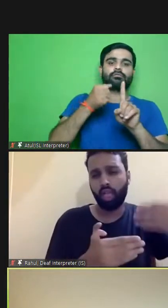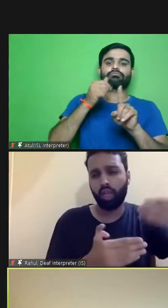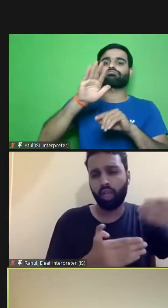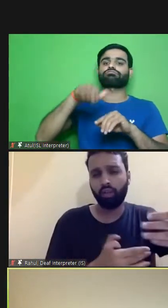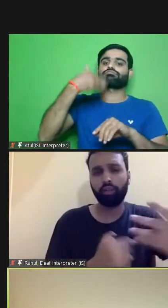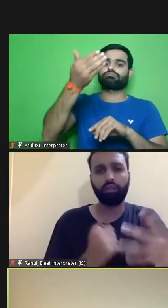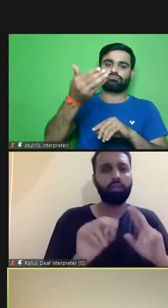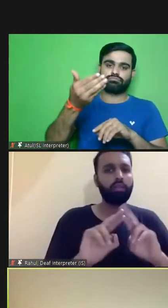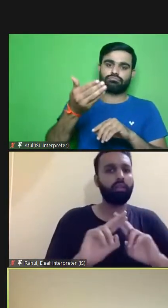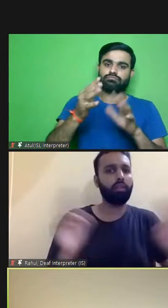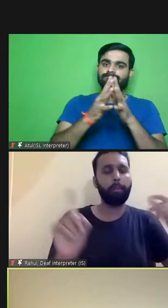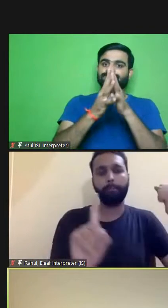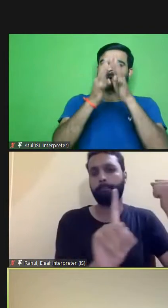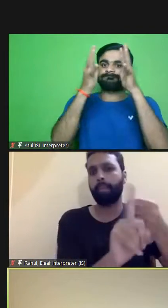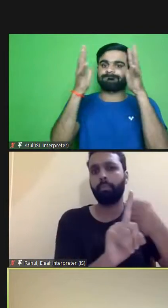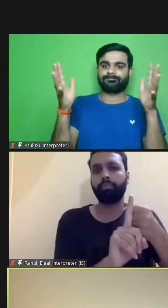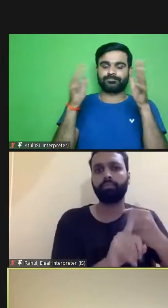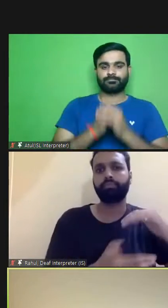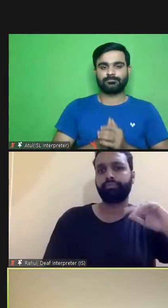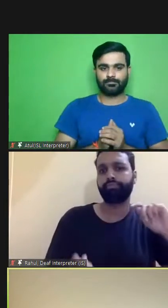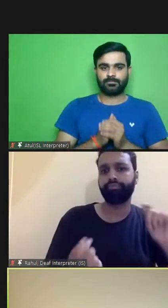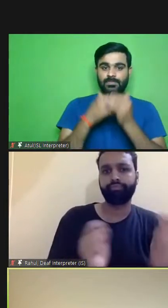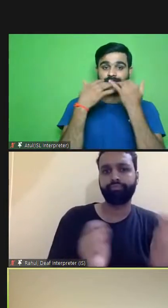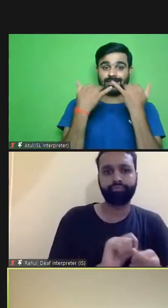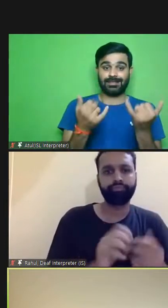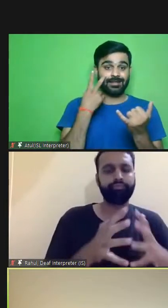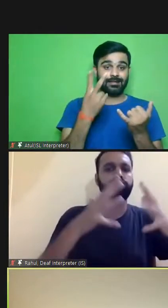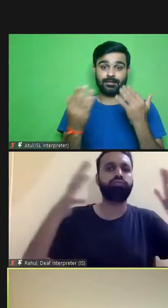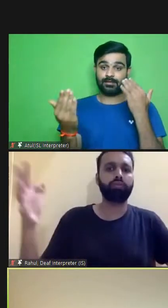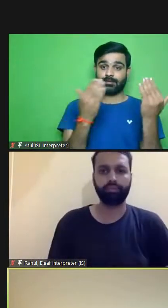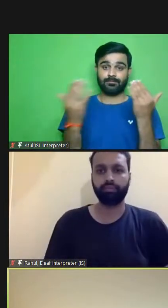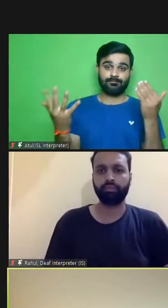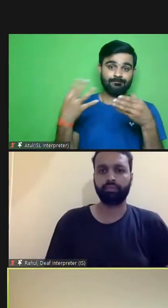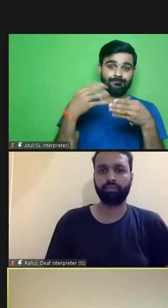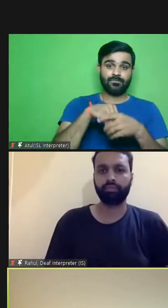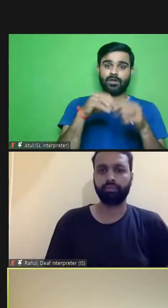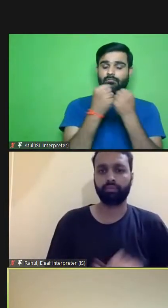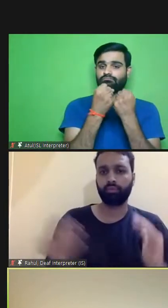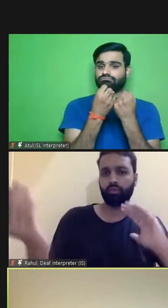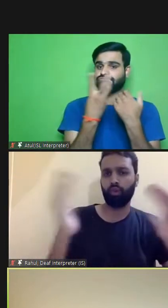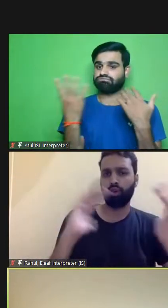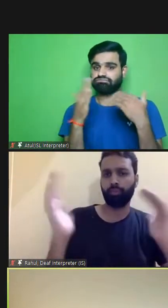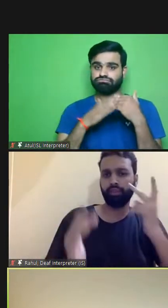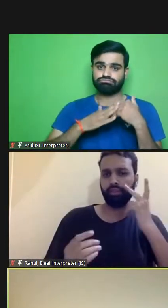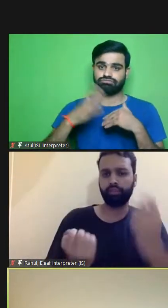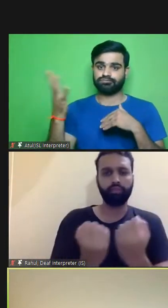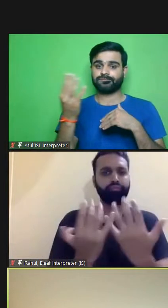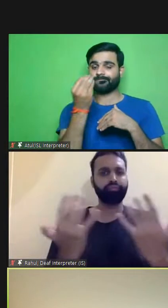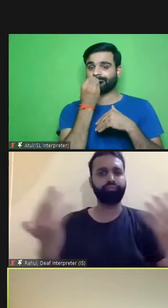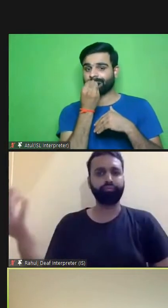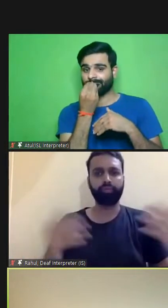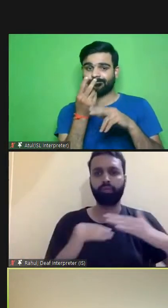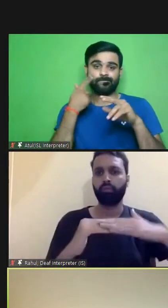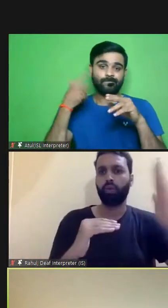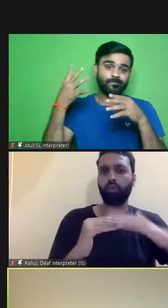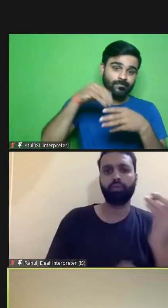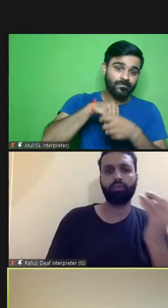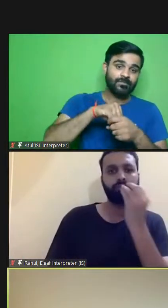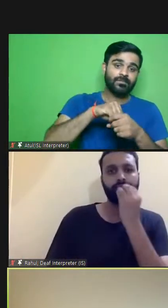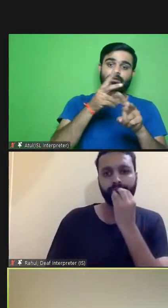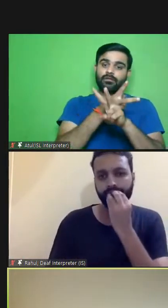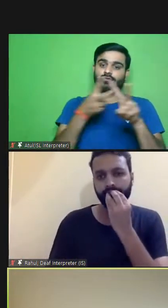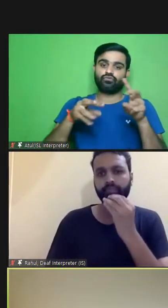been large. And now this is combined with a number of drivers of food price inflation, including Russia's invasion